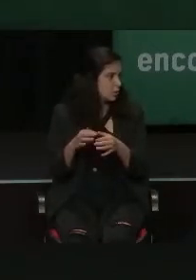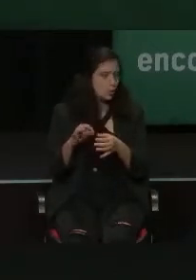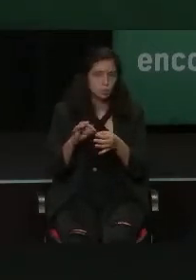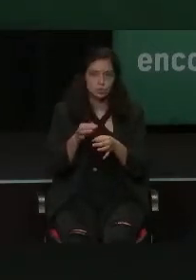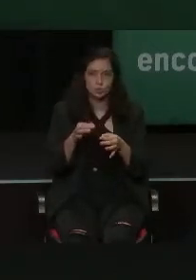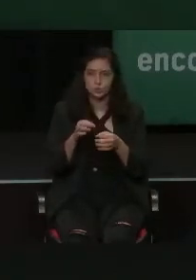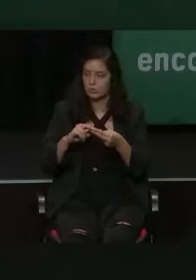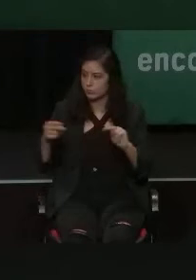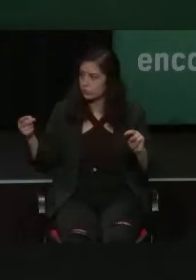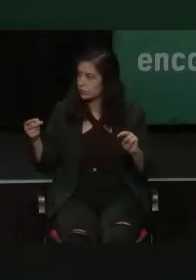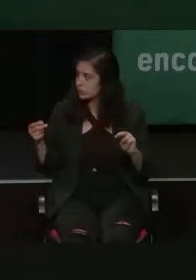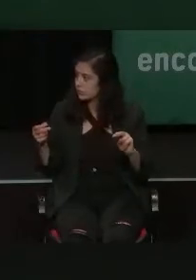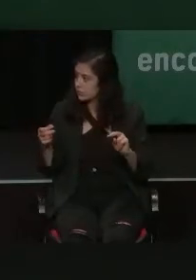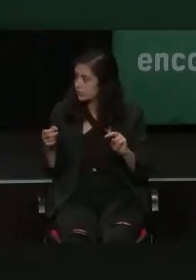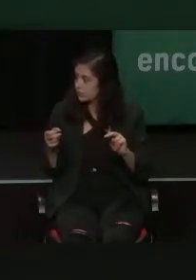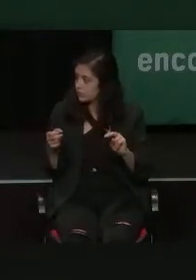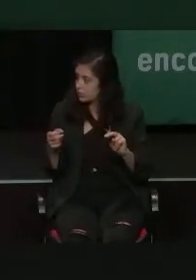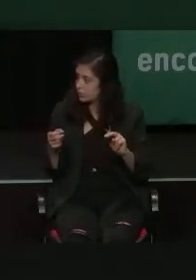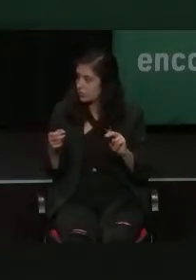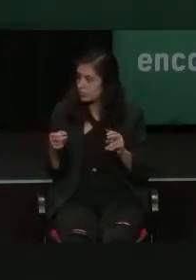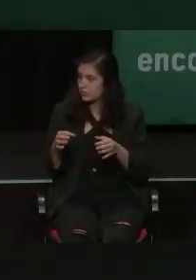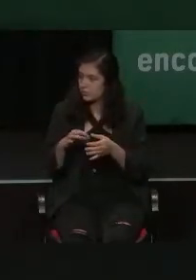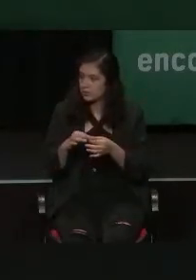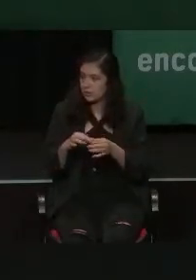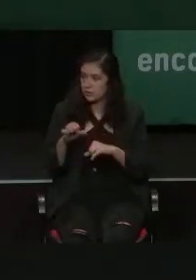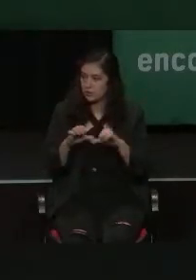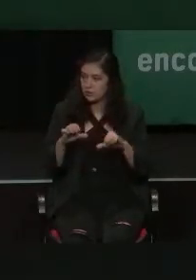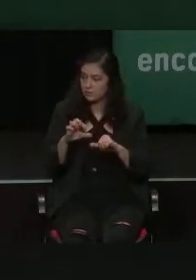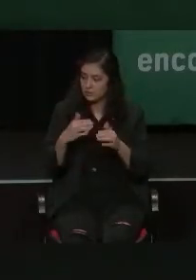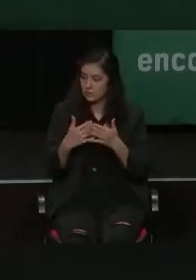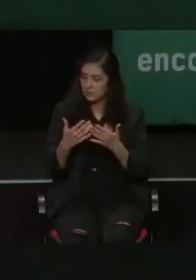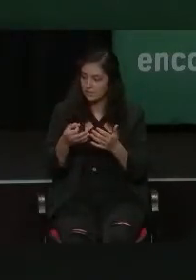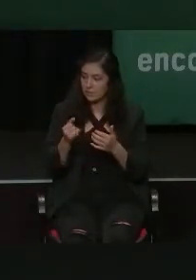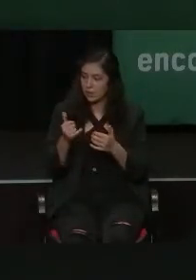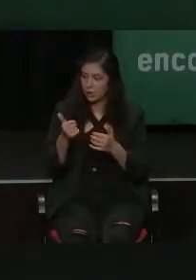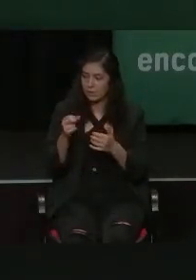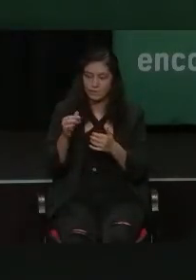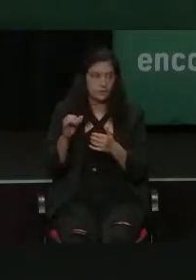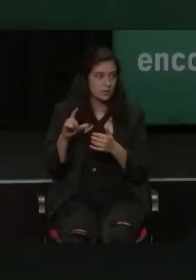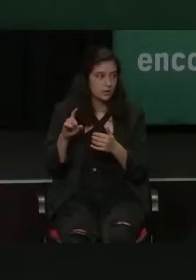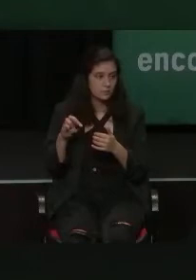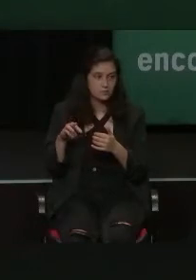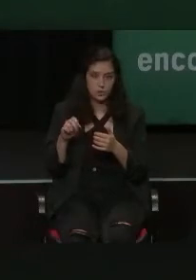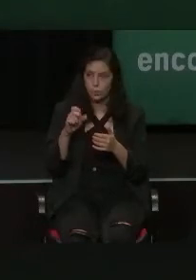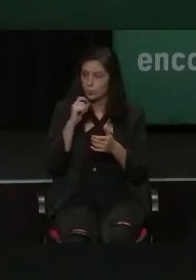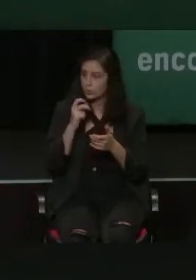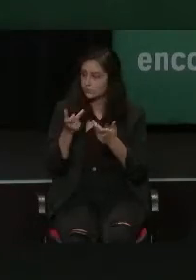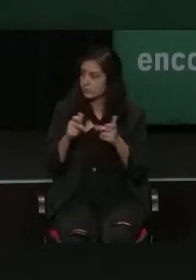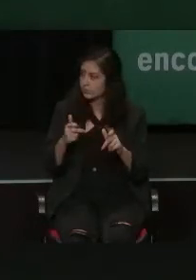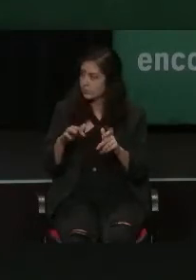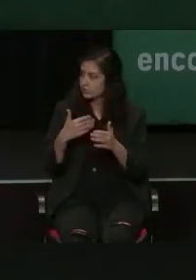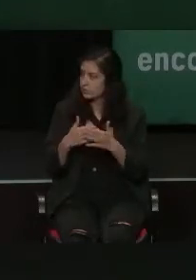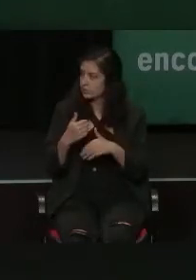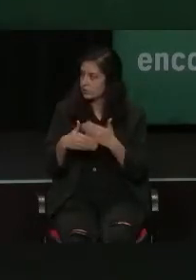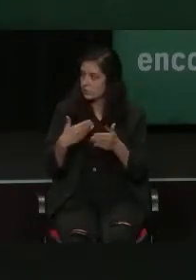process. At clinical level, biofilms can occur on the surfaces, secretions,